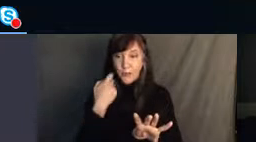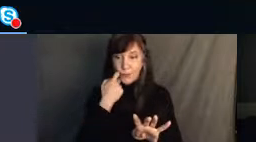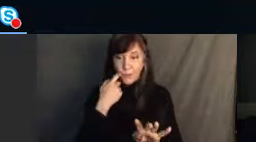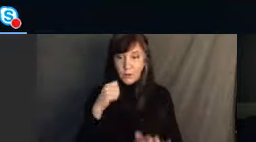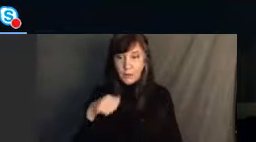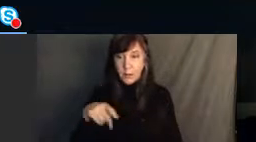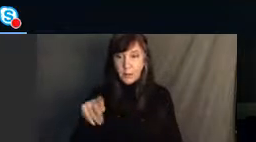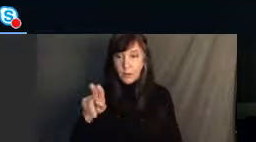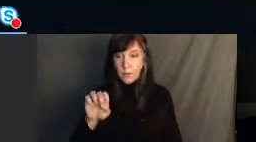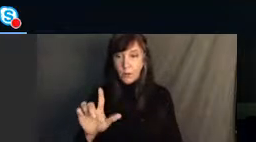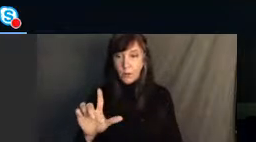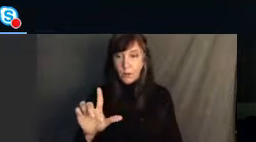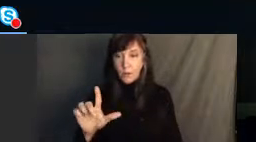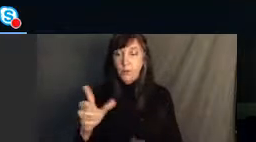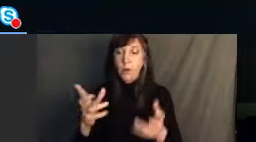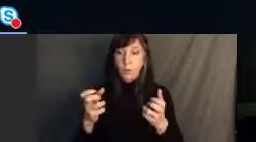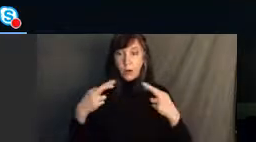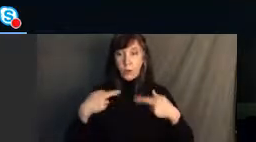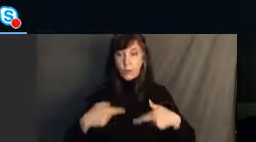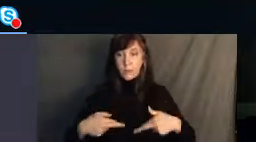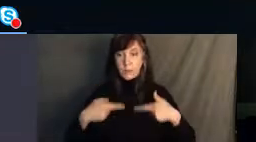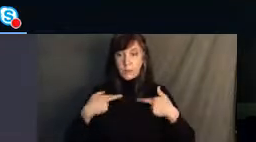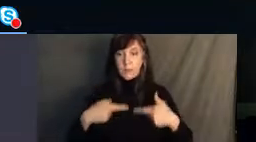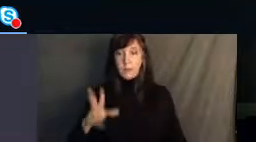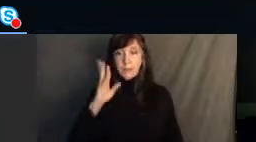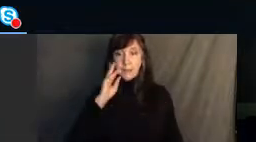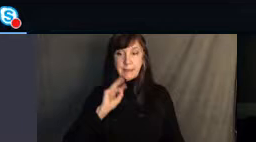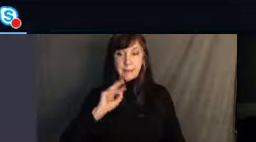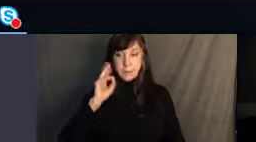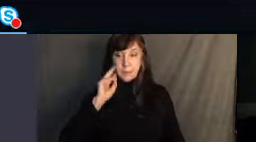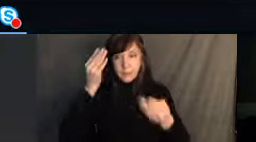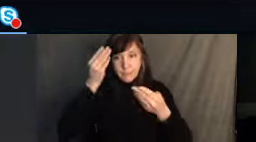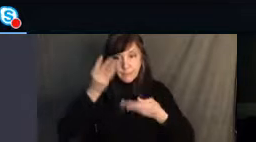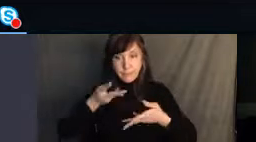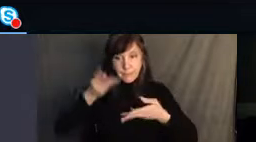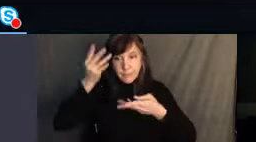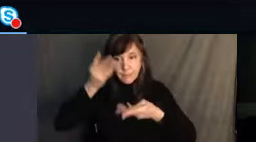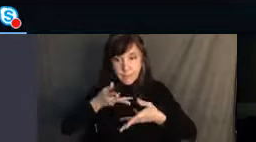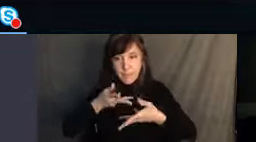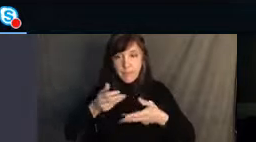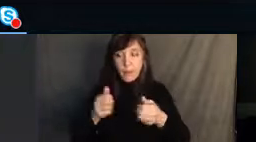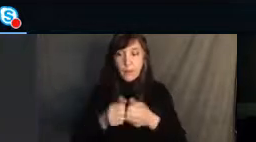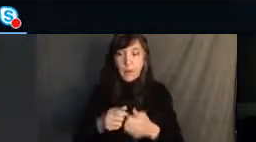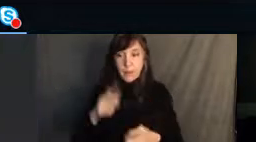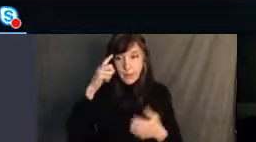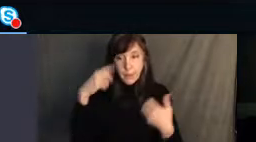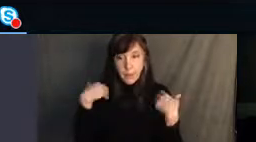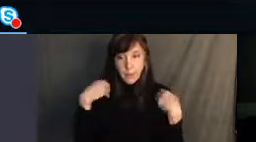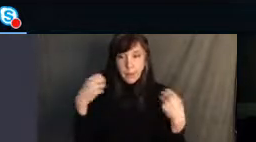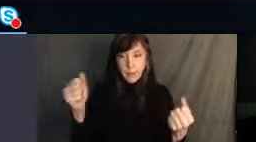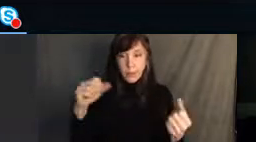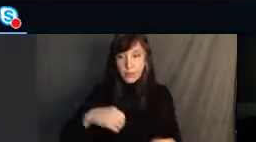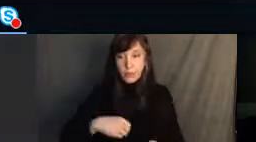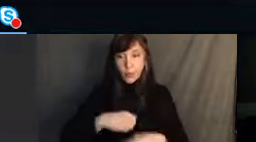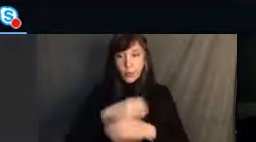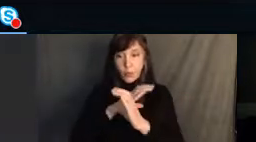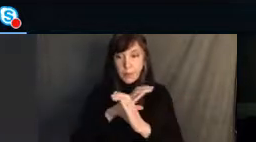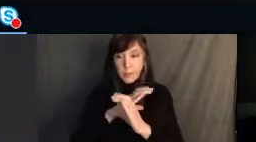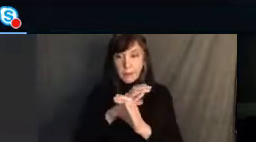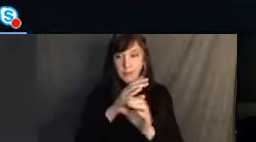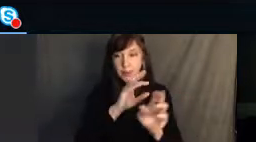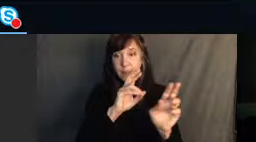were just wanting to get residents' experiences with mental health crisis issues and reporting